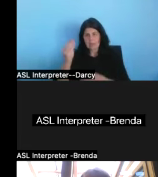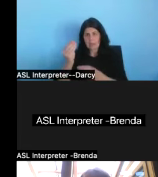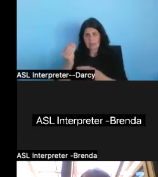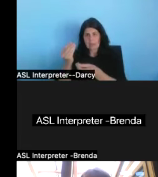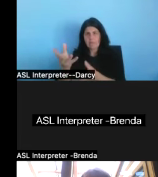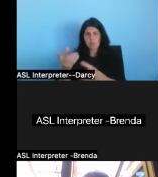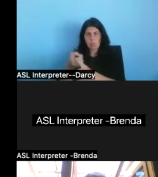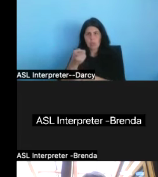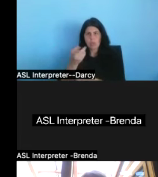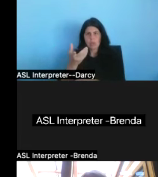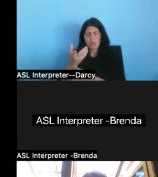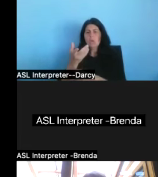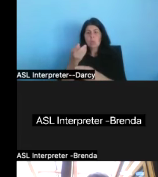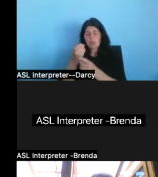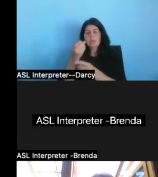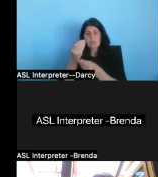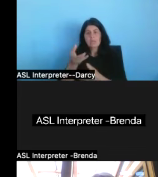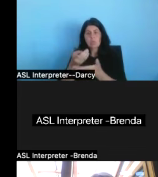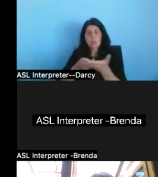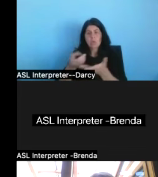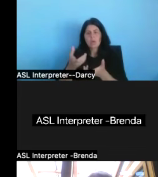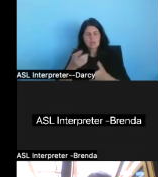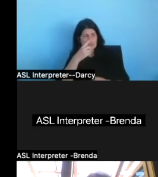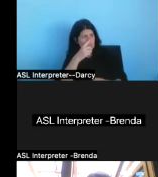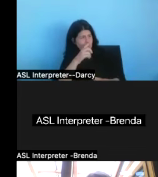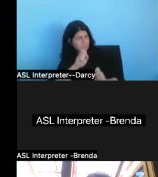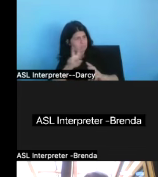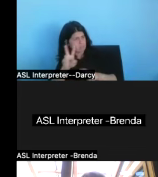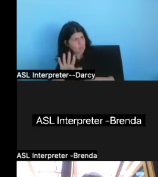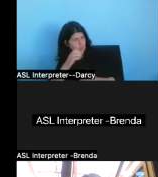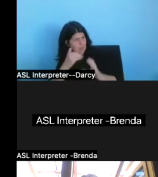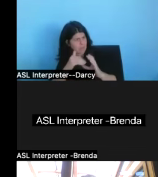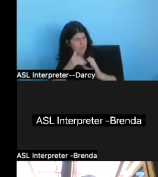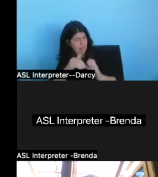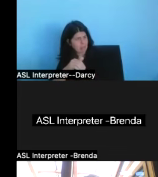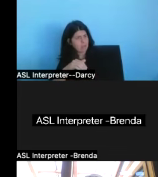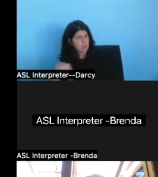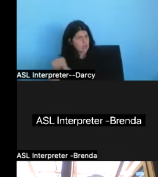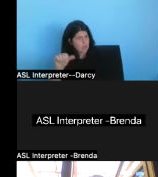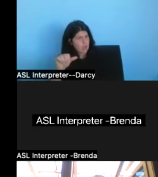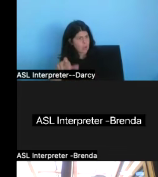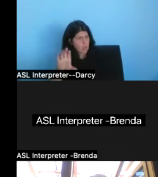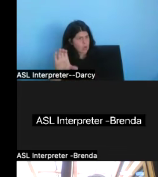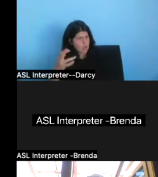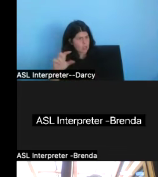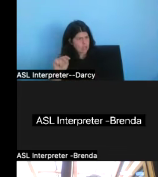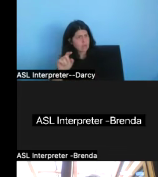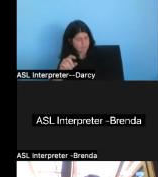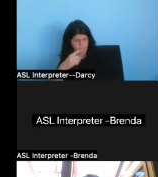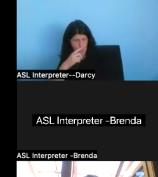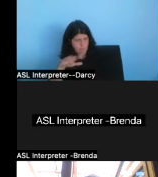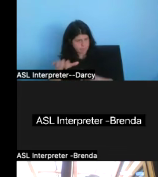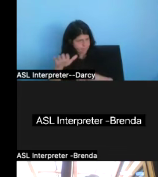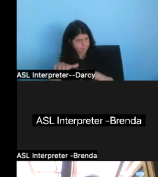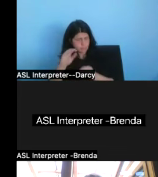what? Can you send your email in the Q&A or chat function so I can? Yeah, I'll put it into chat.